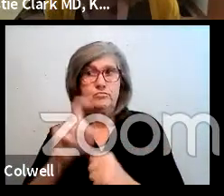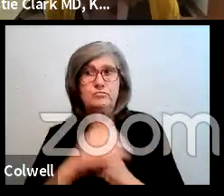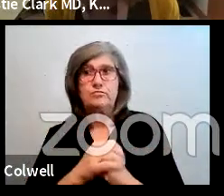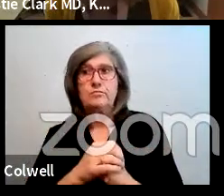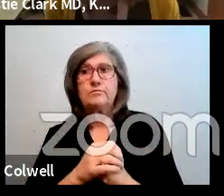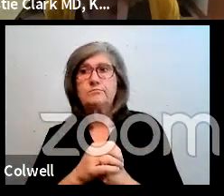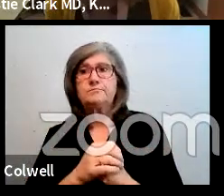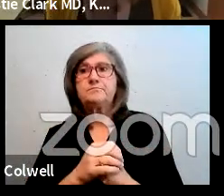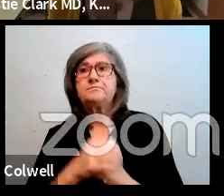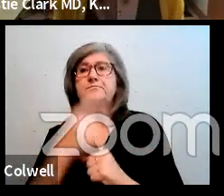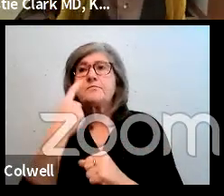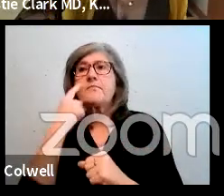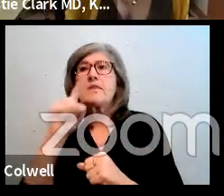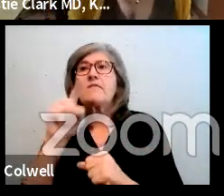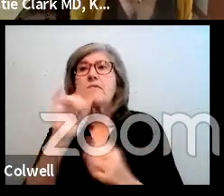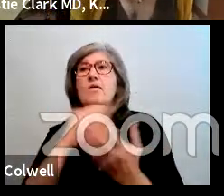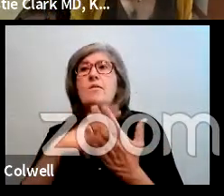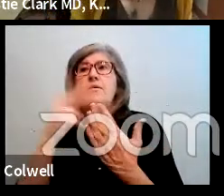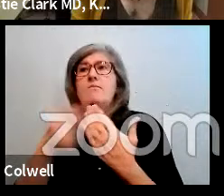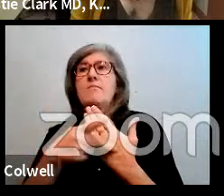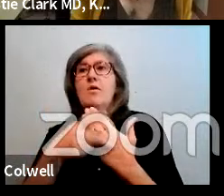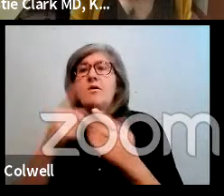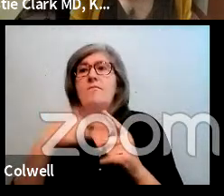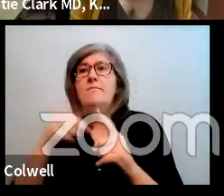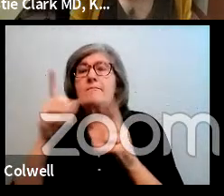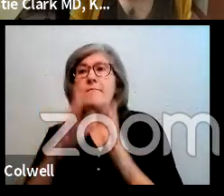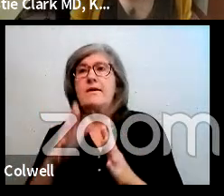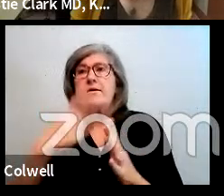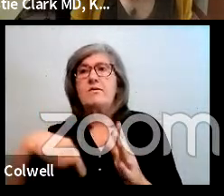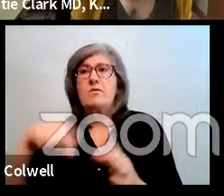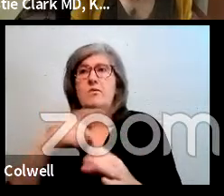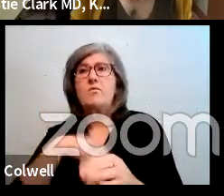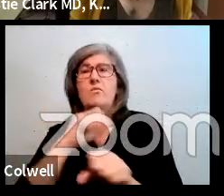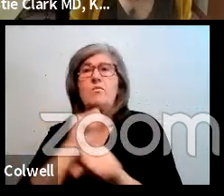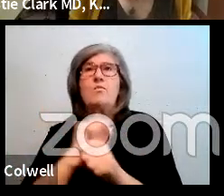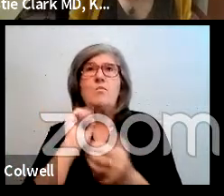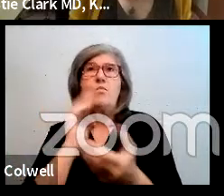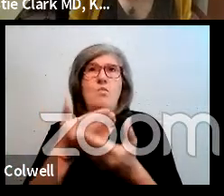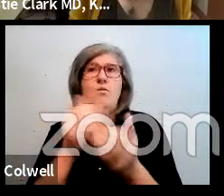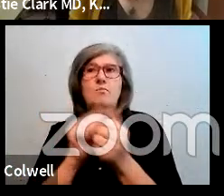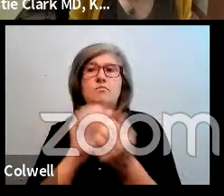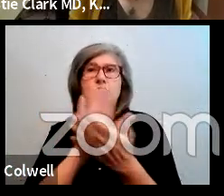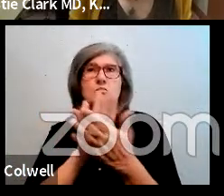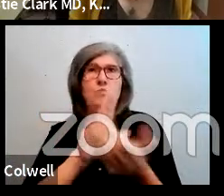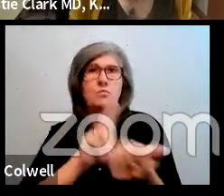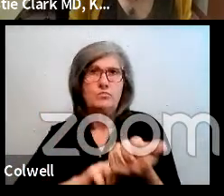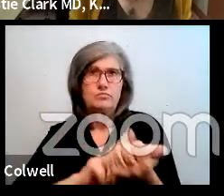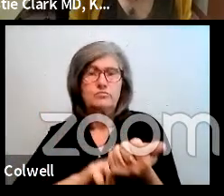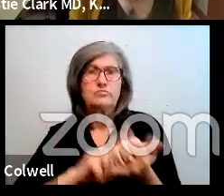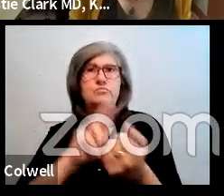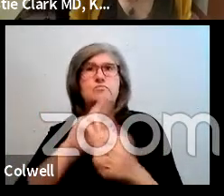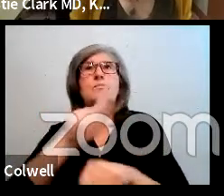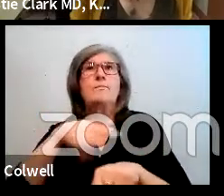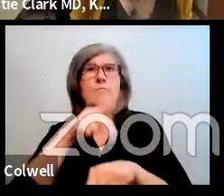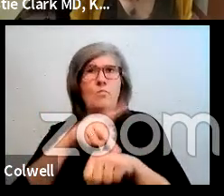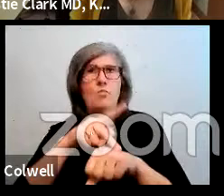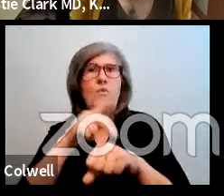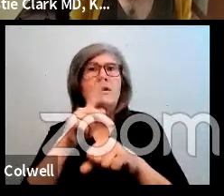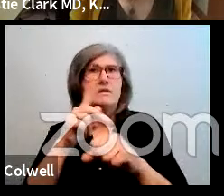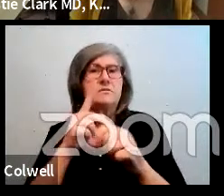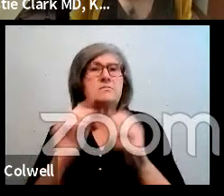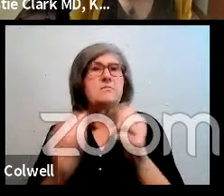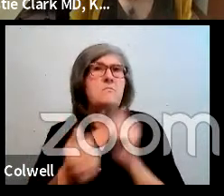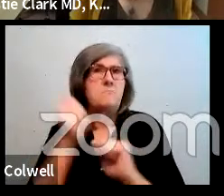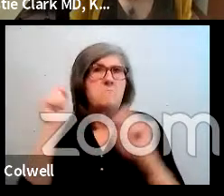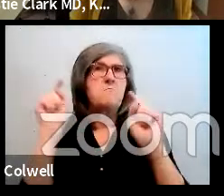Yeah, for the program specialists, we've been working closely with the school nurses and the principals primarily, or